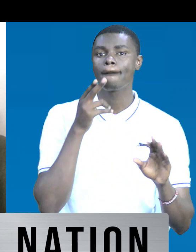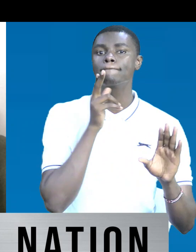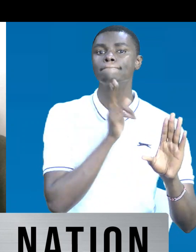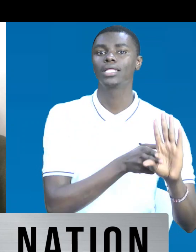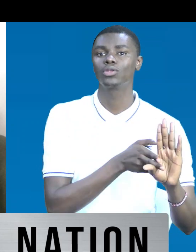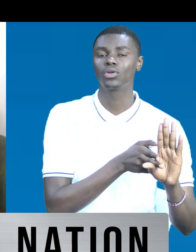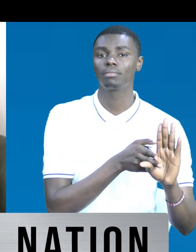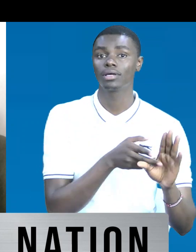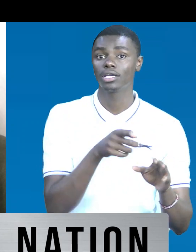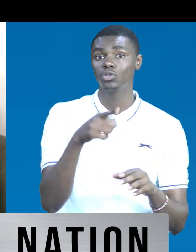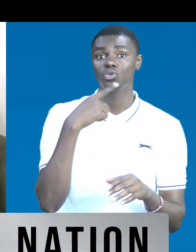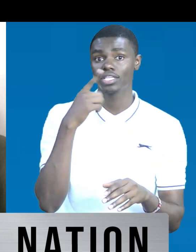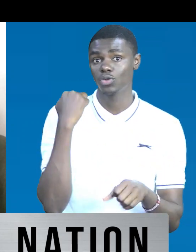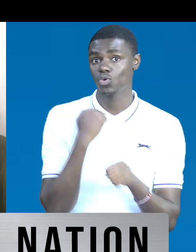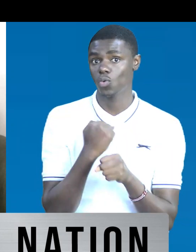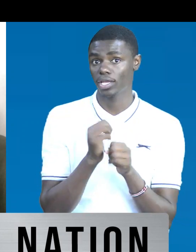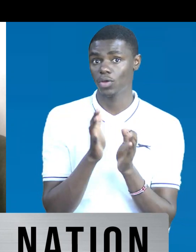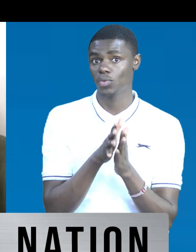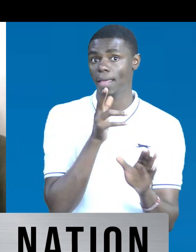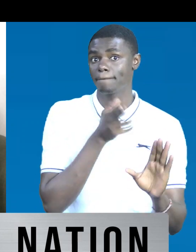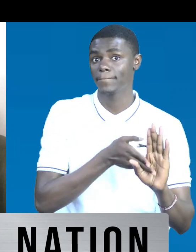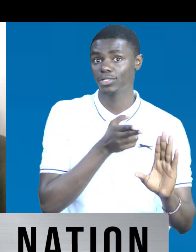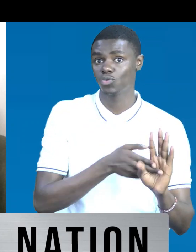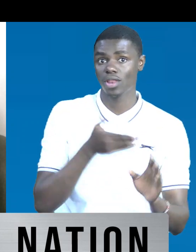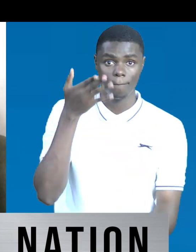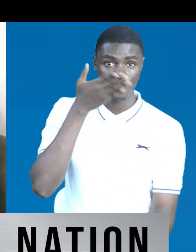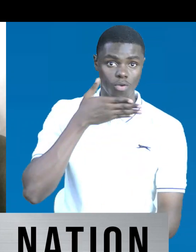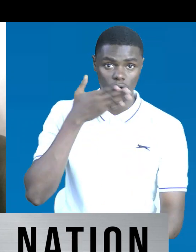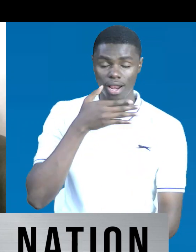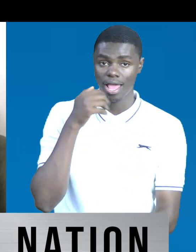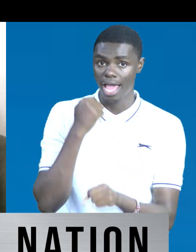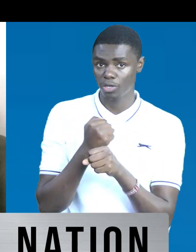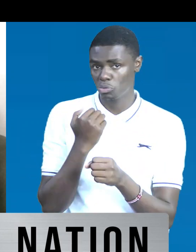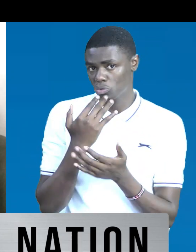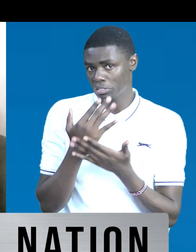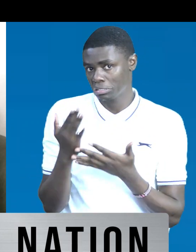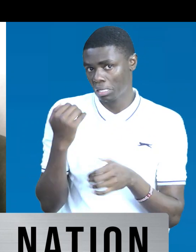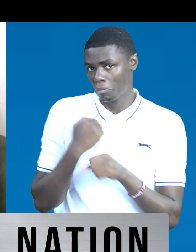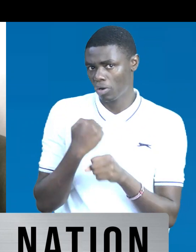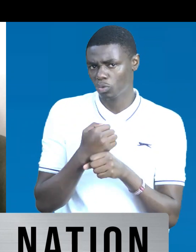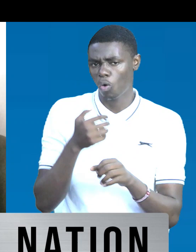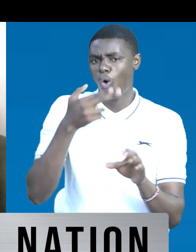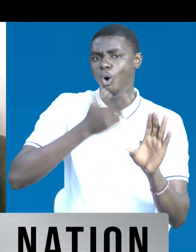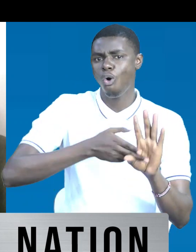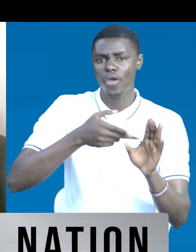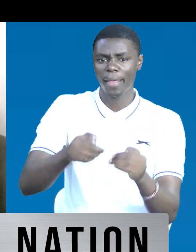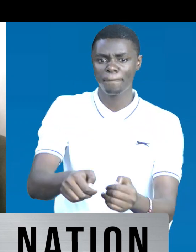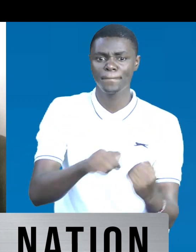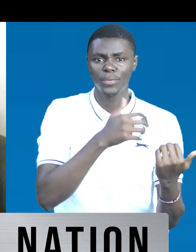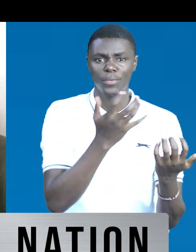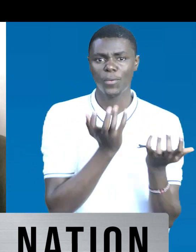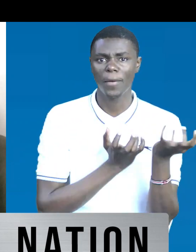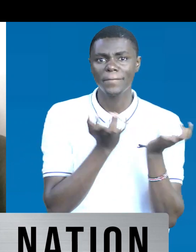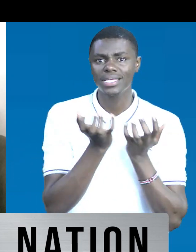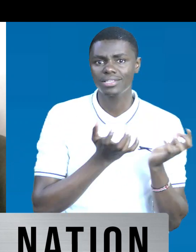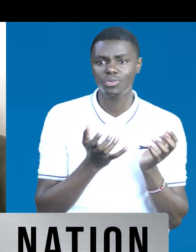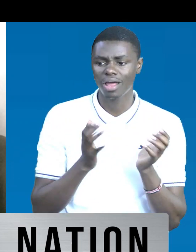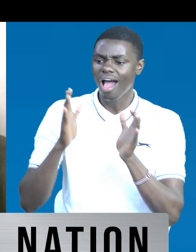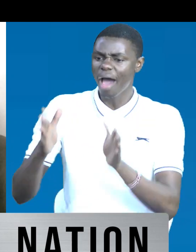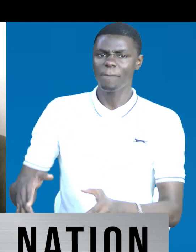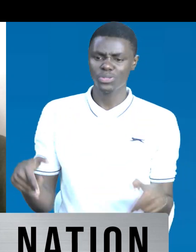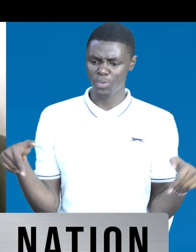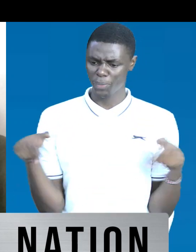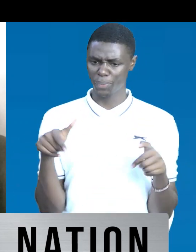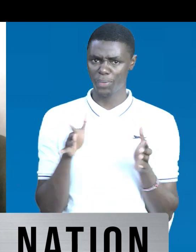petroleum, you said you're working with petroleum oil, something? I do some Will they work. be pushed out of business? Is someone afraid that